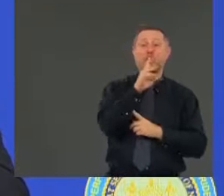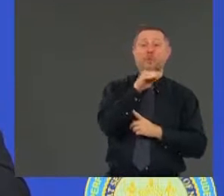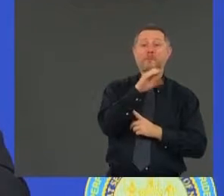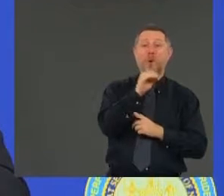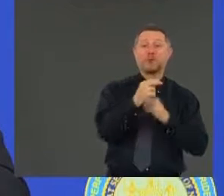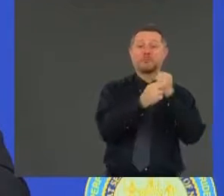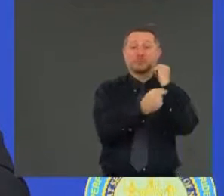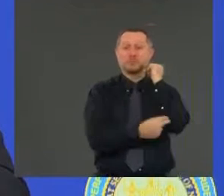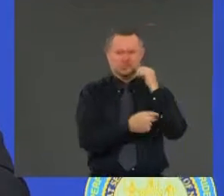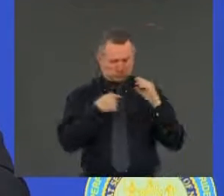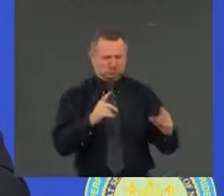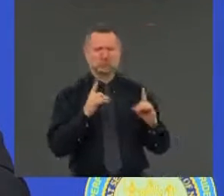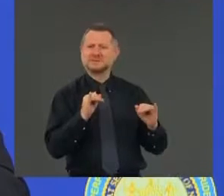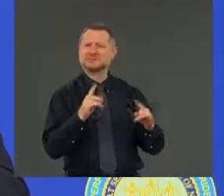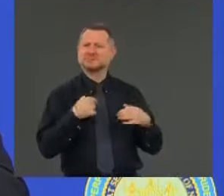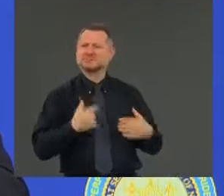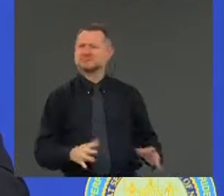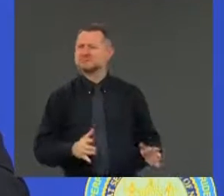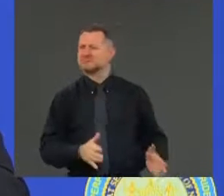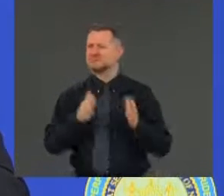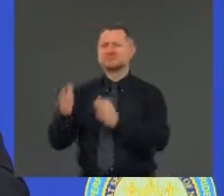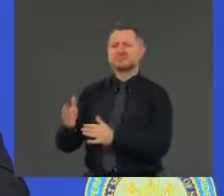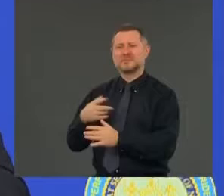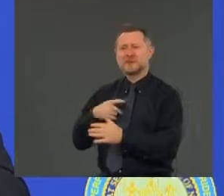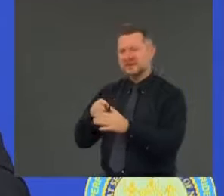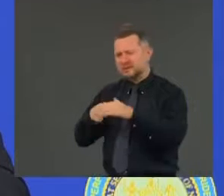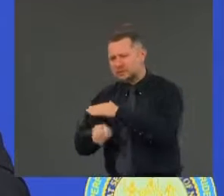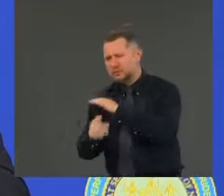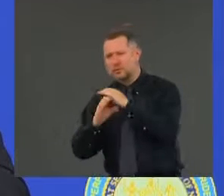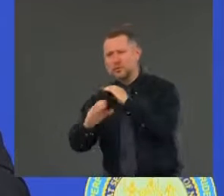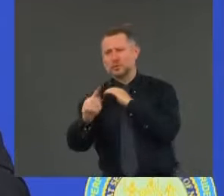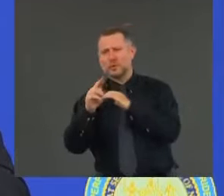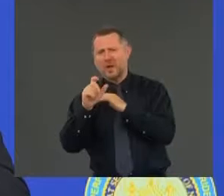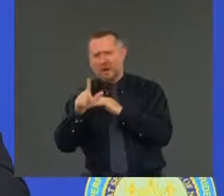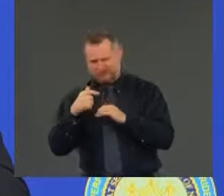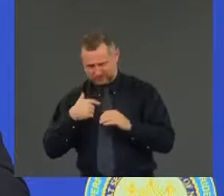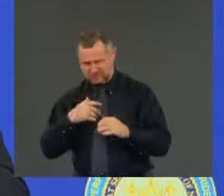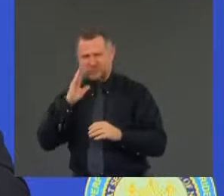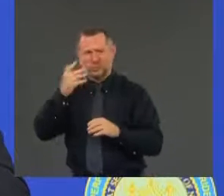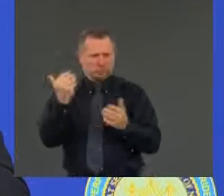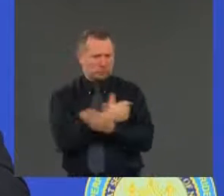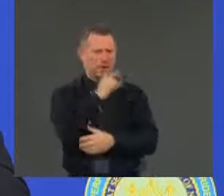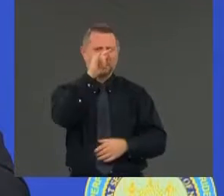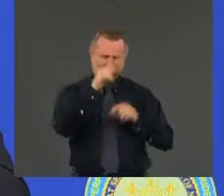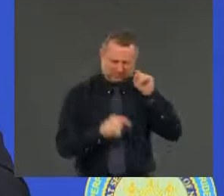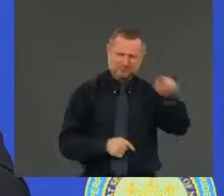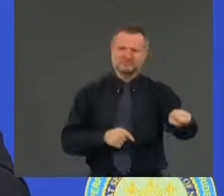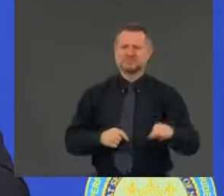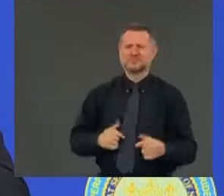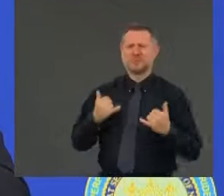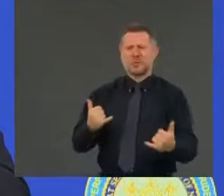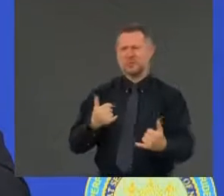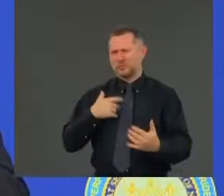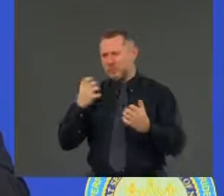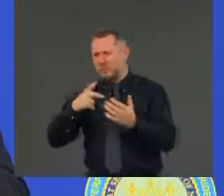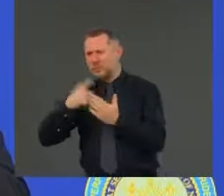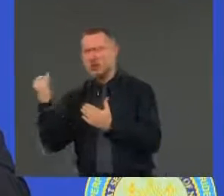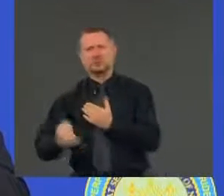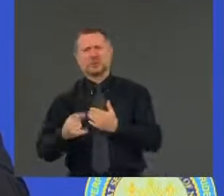say I'm going to build a new airport, I do it. And I do it in real time. And I want projects that are real as opposed